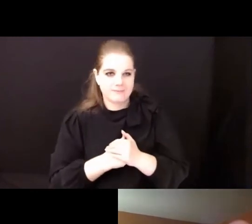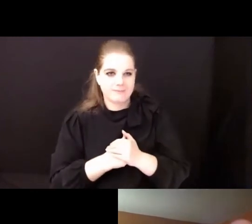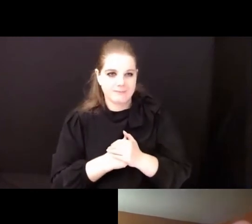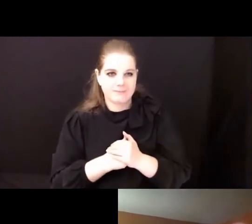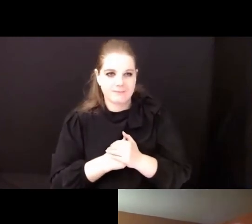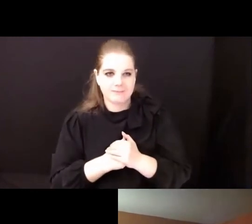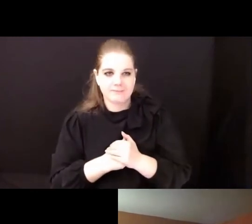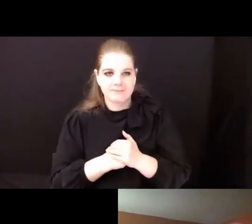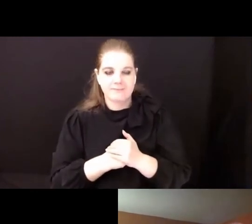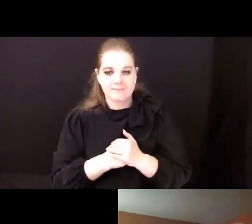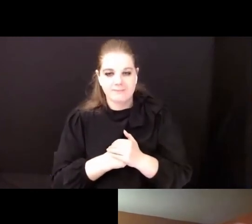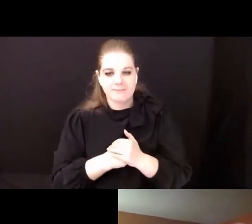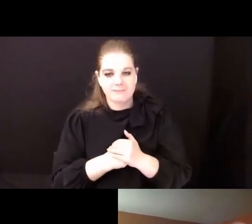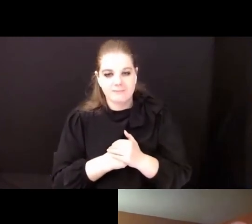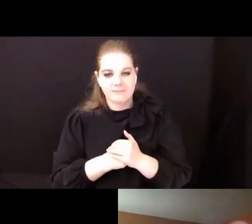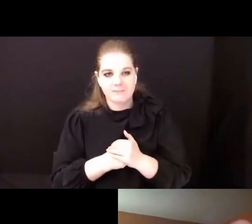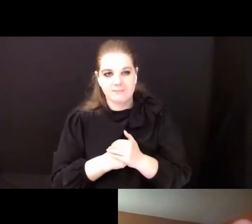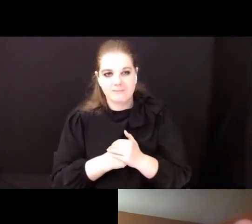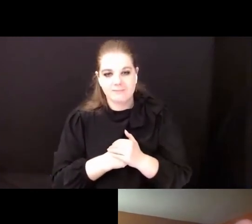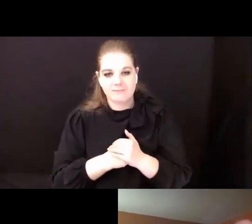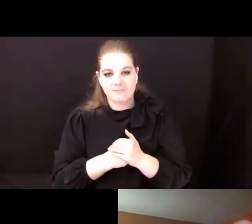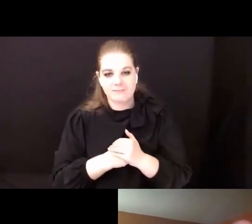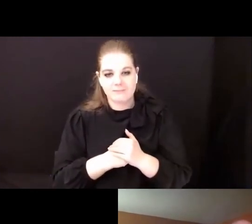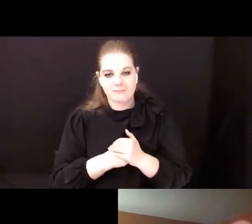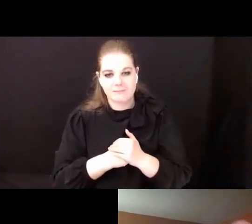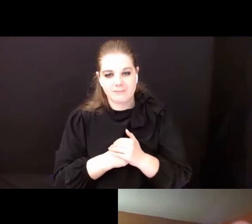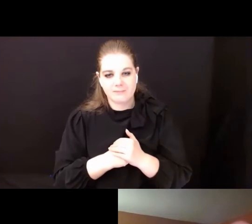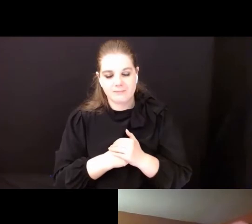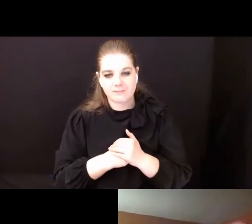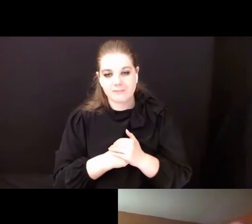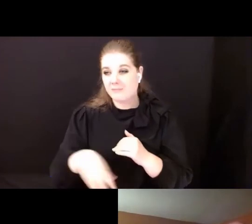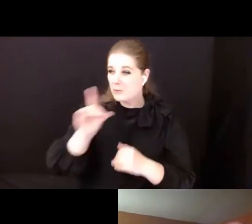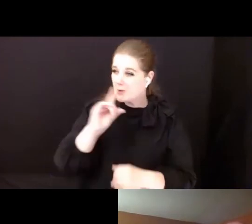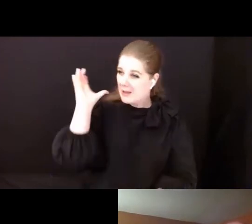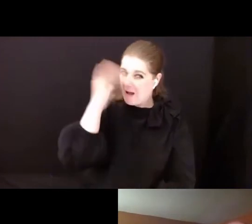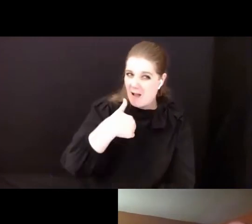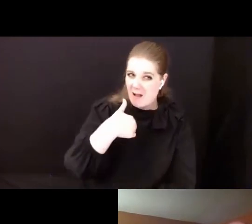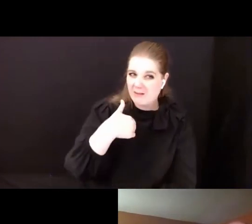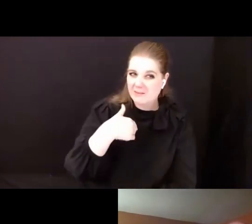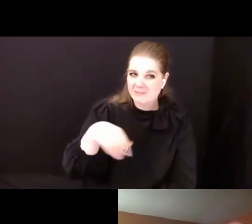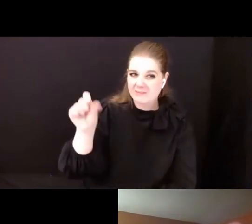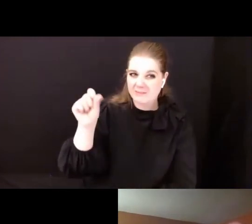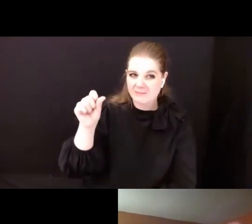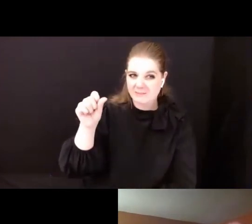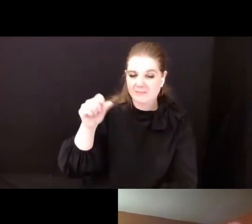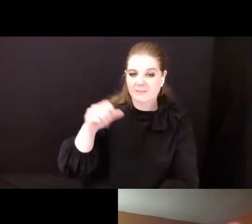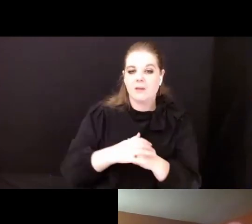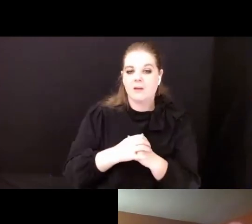first of all. That's pretty odd. But I think it's important to point this out